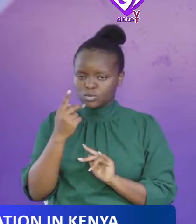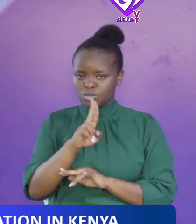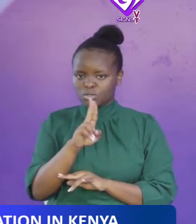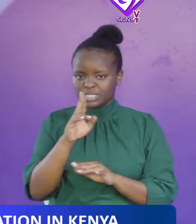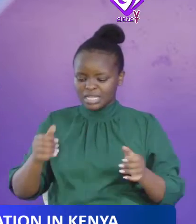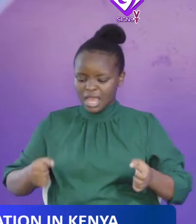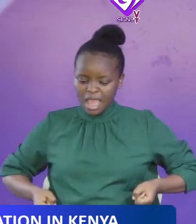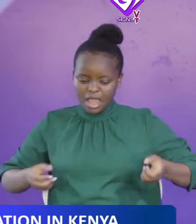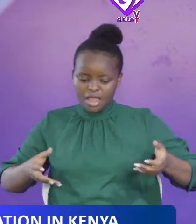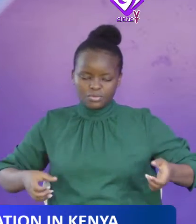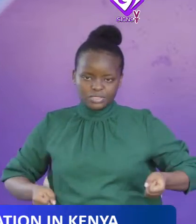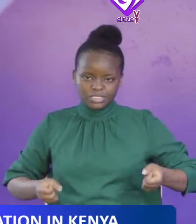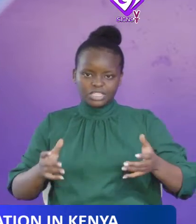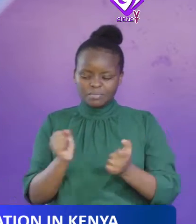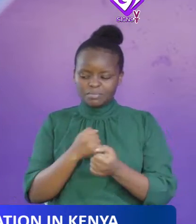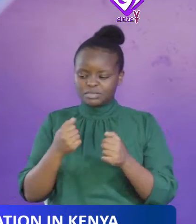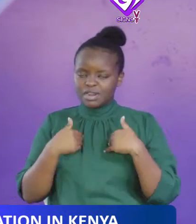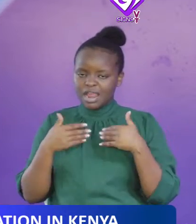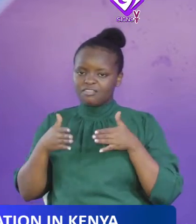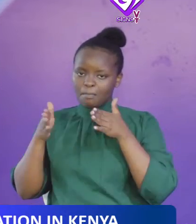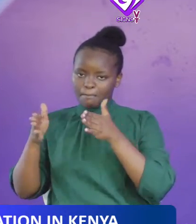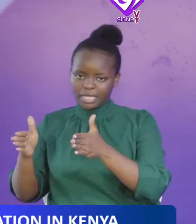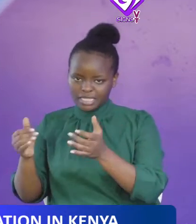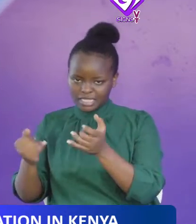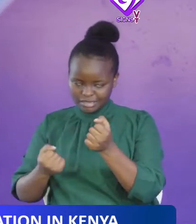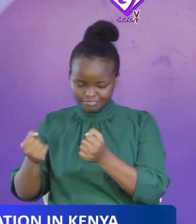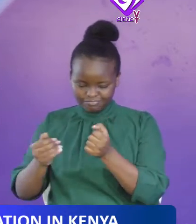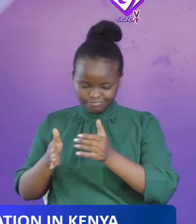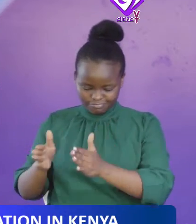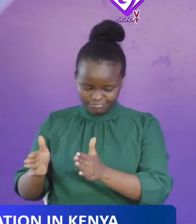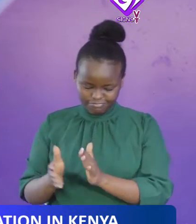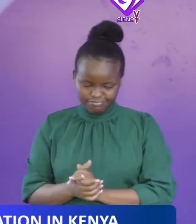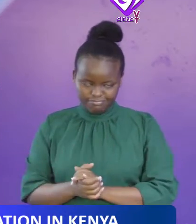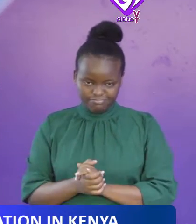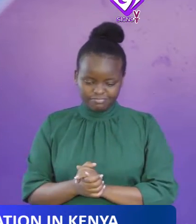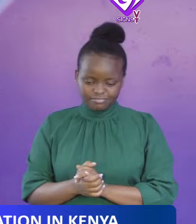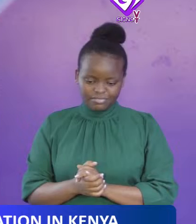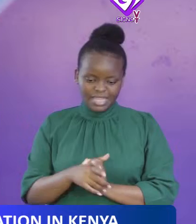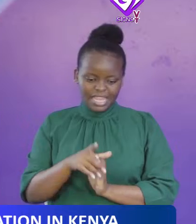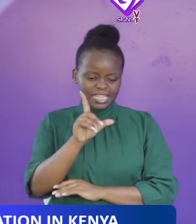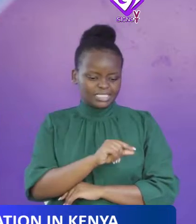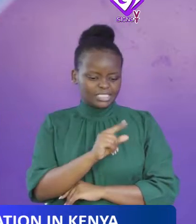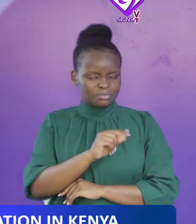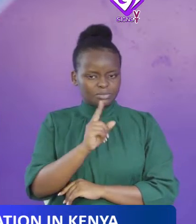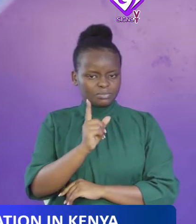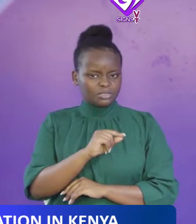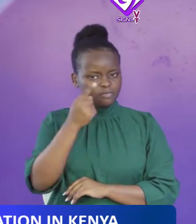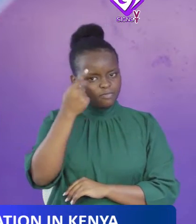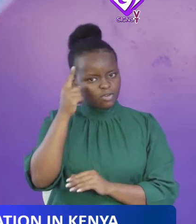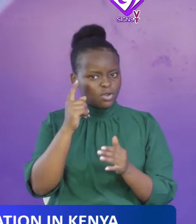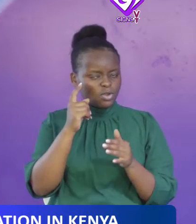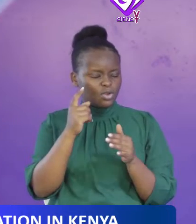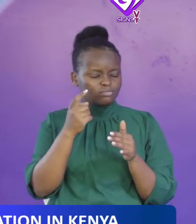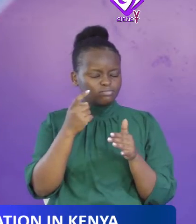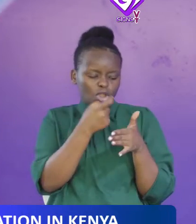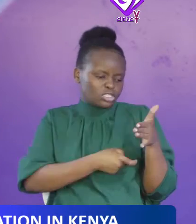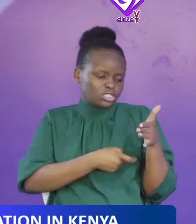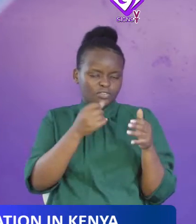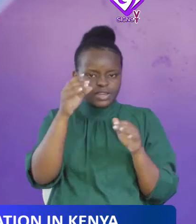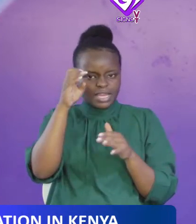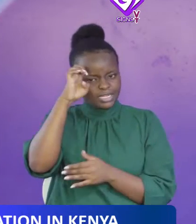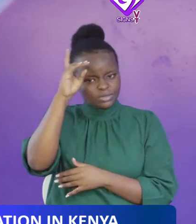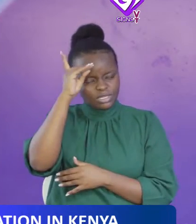be able to fit in. Yeah. Exactly, it will struggle. Yeah, the affordability of education. Yes. What